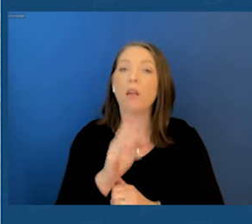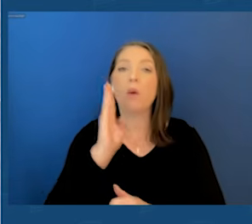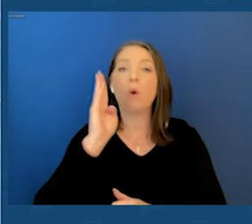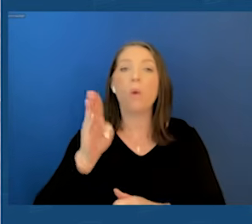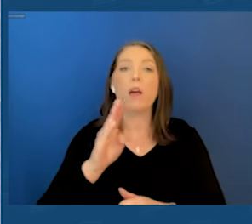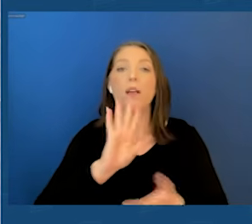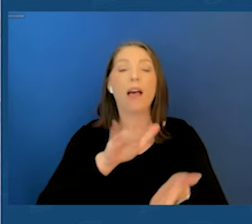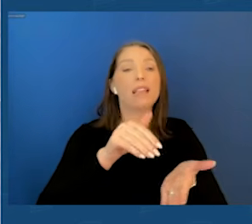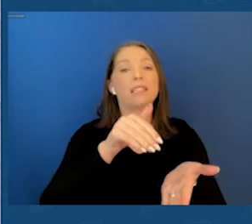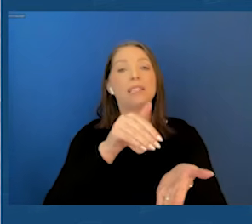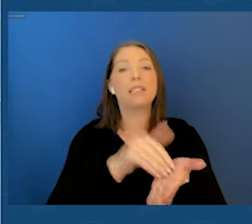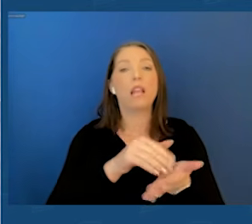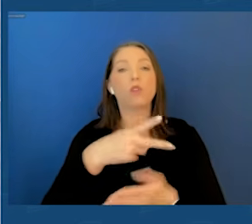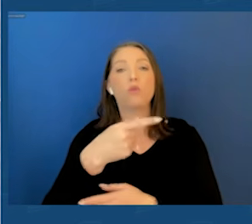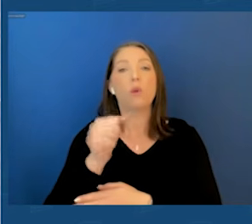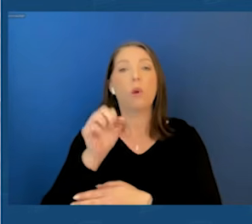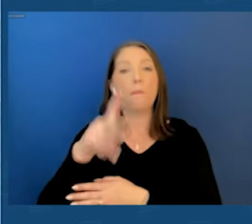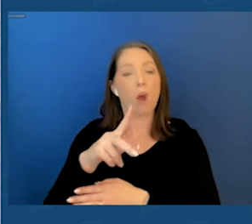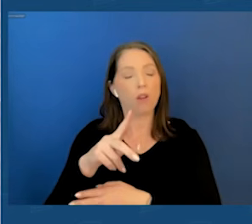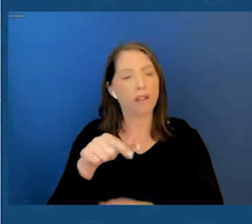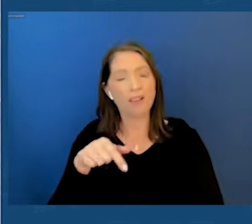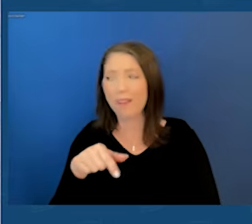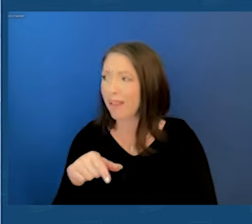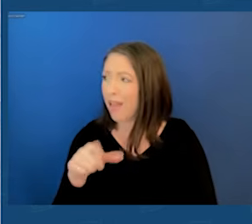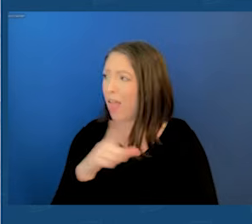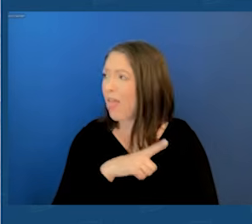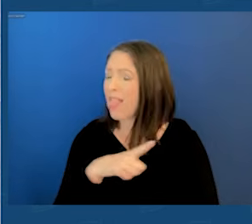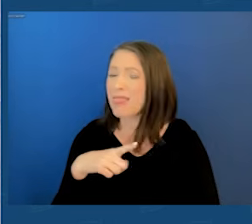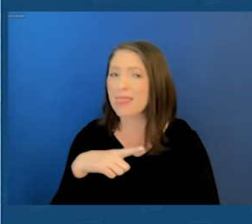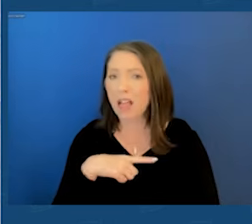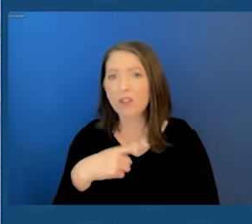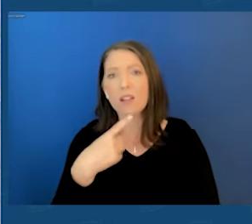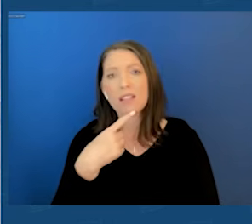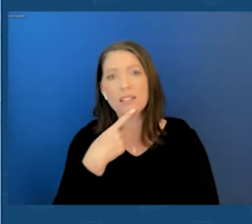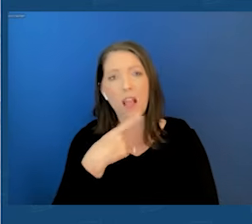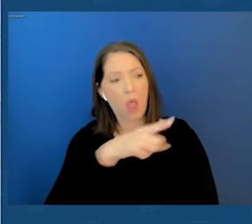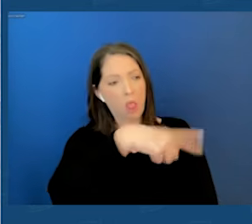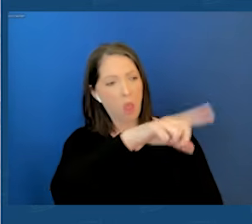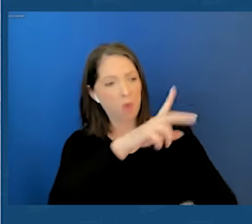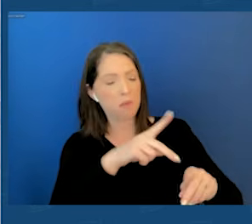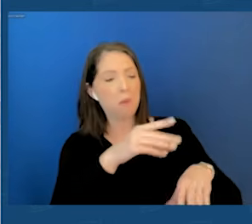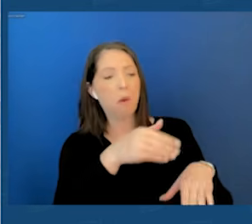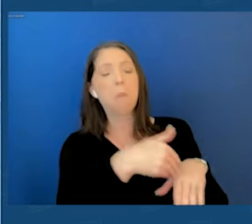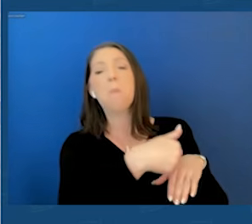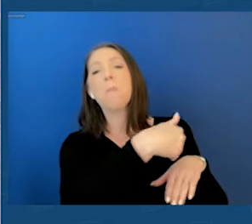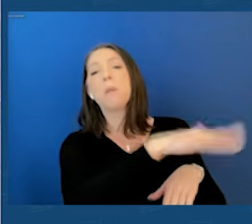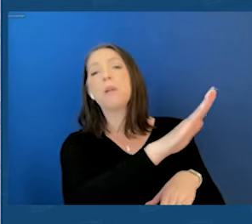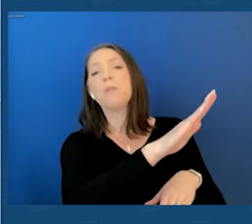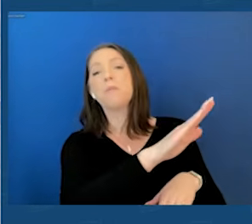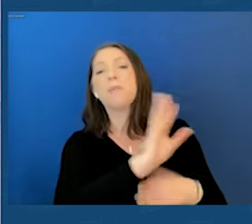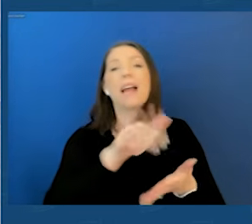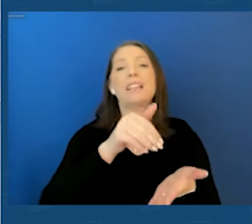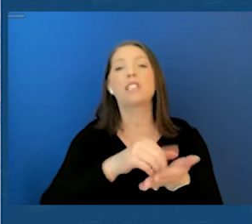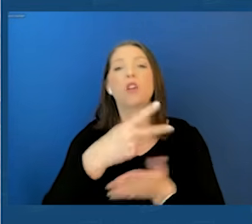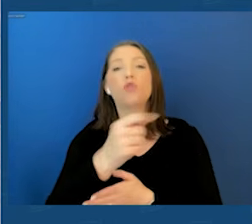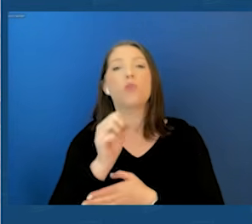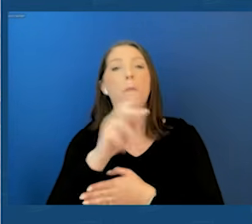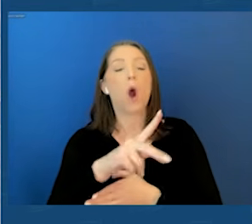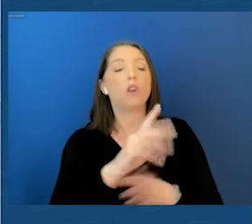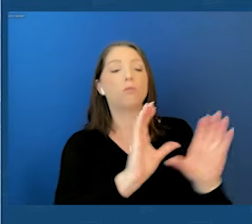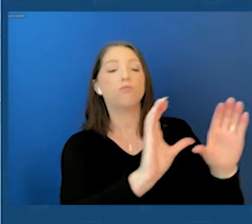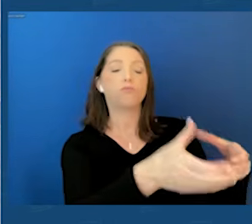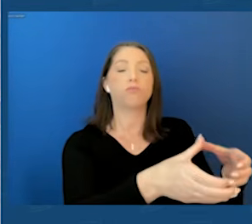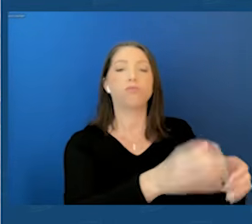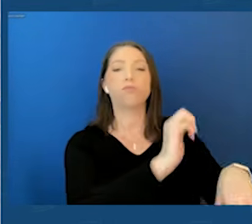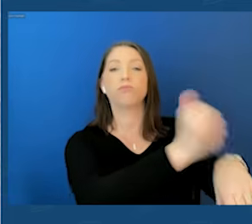there. The legislature said that we're getting rid of those people. It's the legislature, and the people